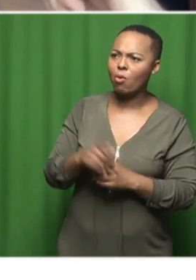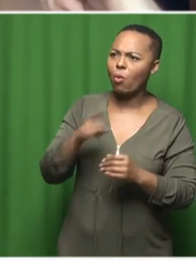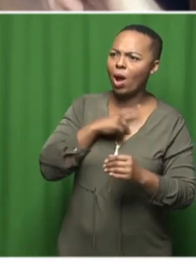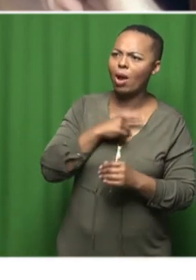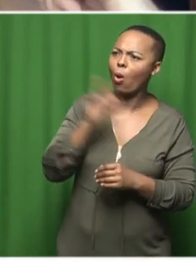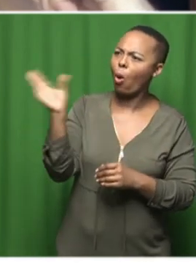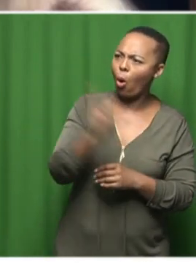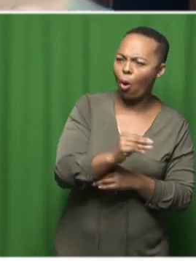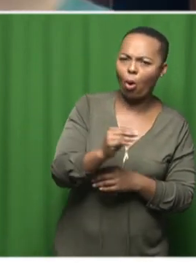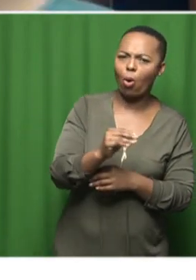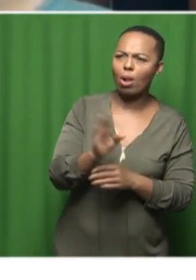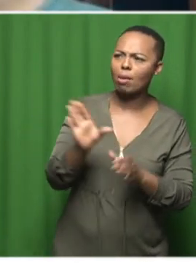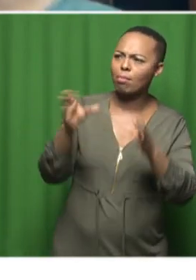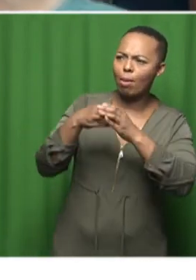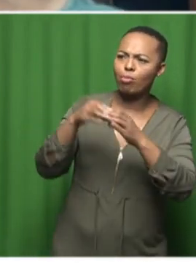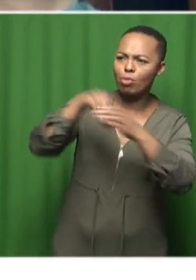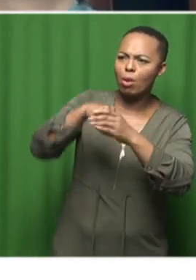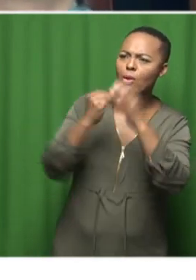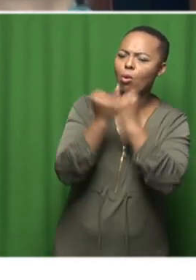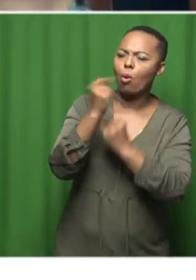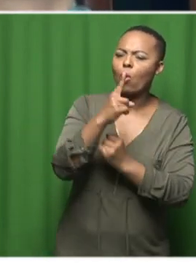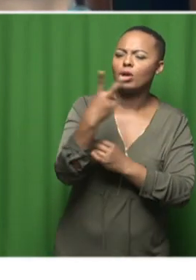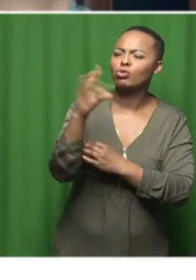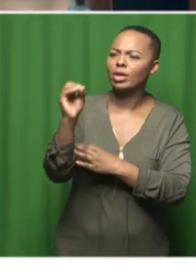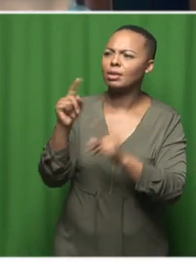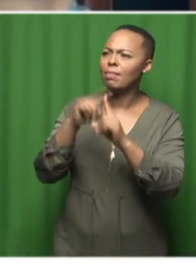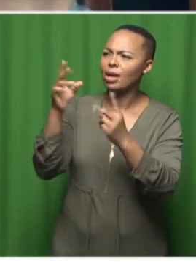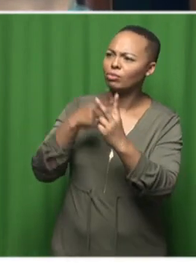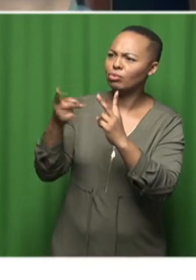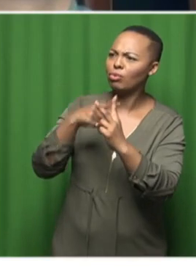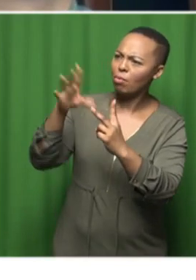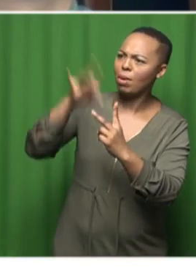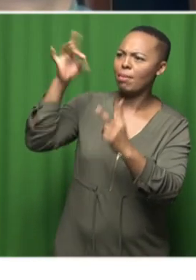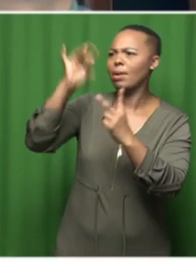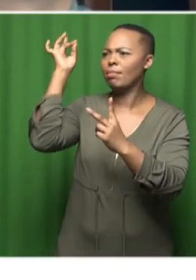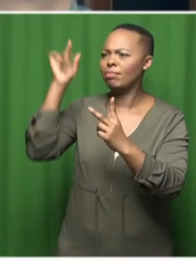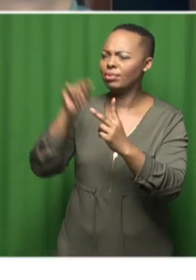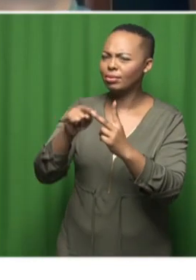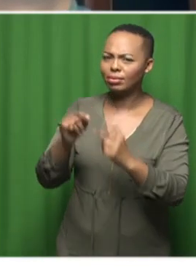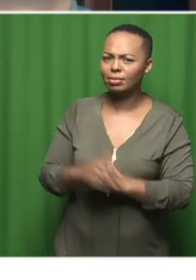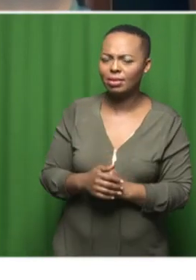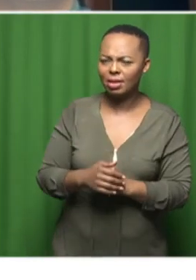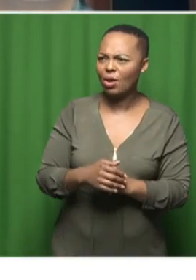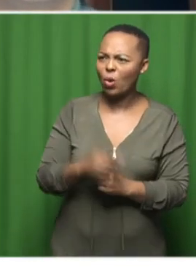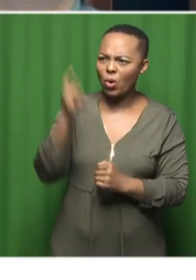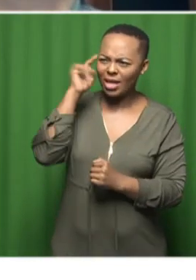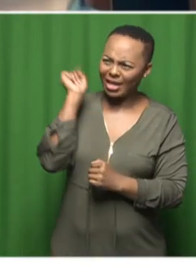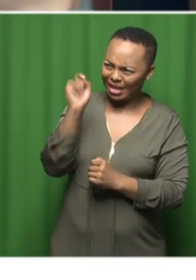out of that. What makes you makes a Cactus Server so special?